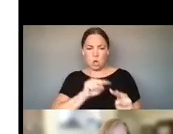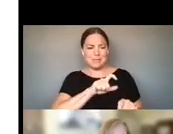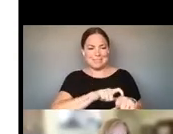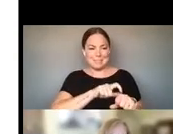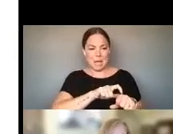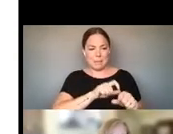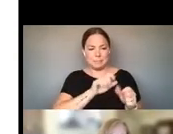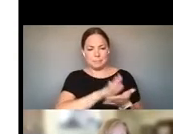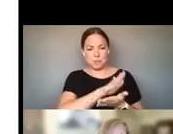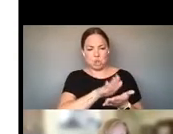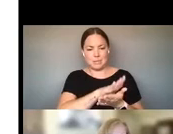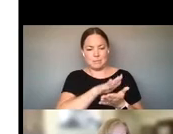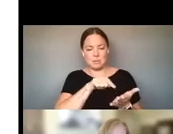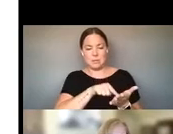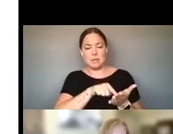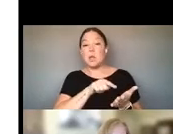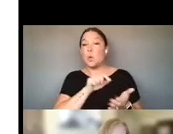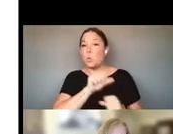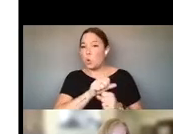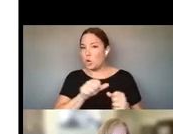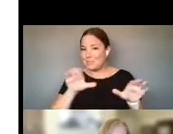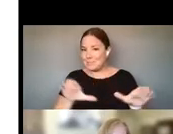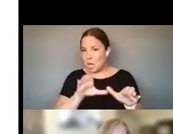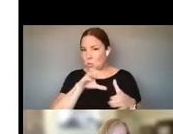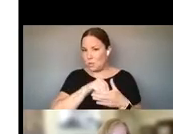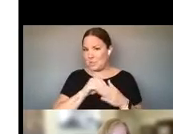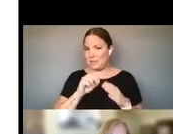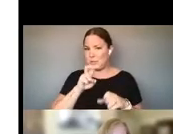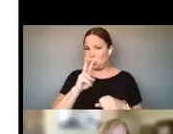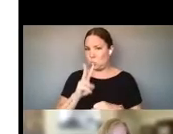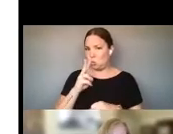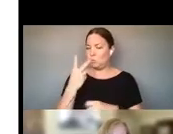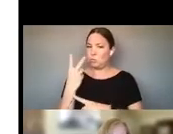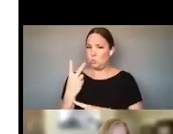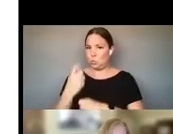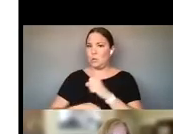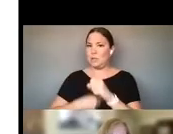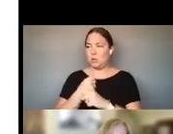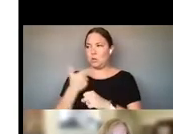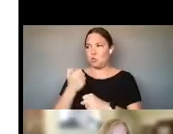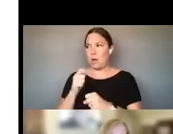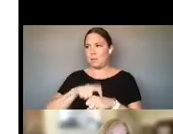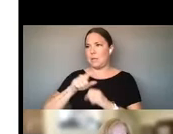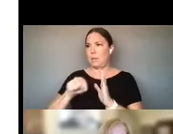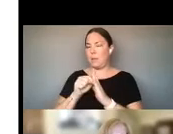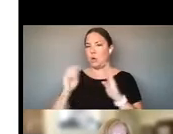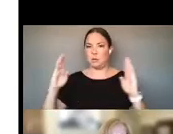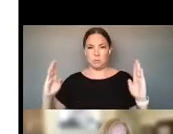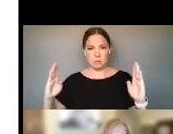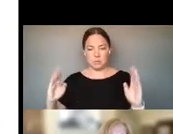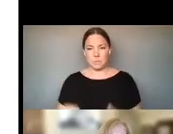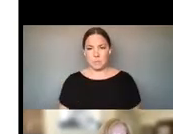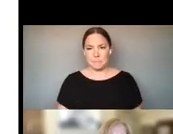work done during the two year grant period. But then I did hear